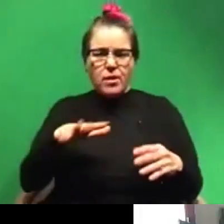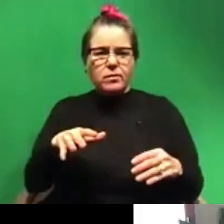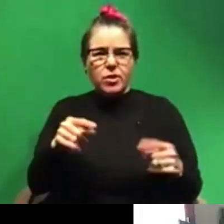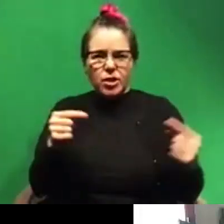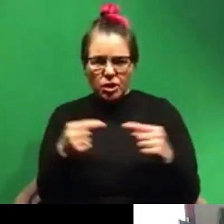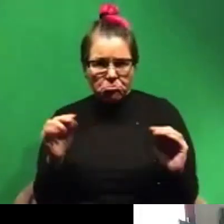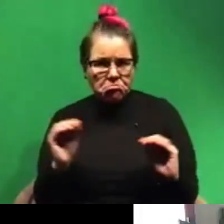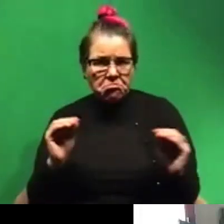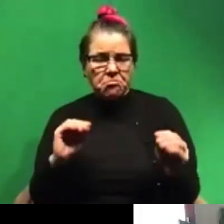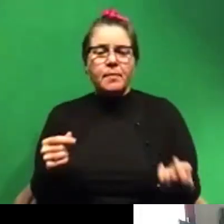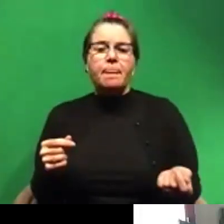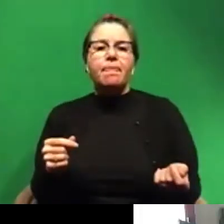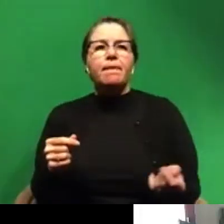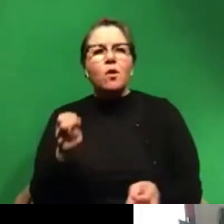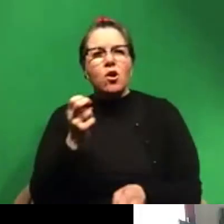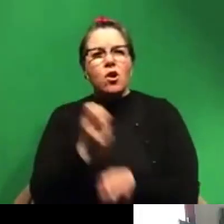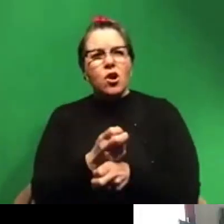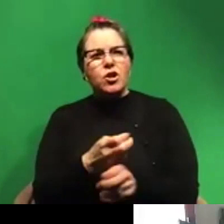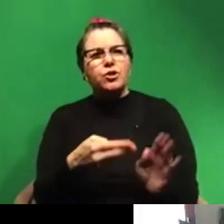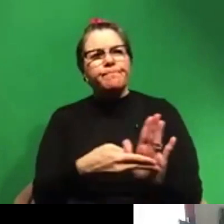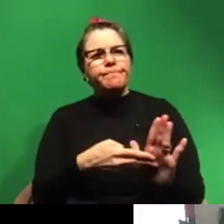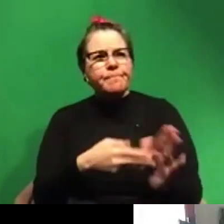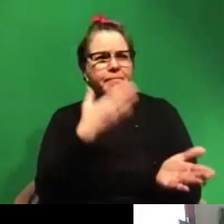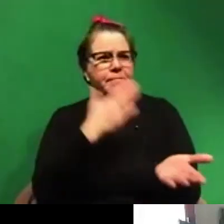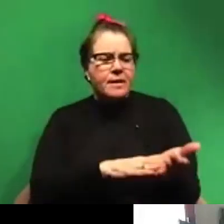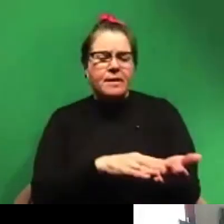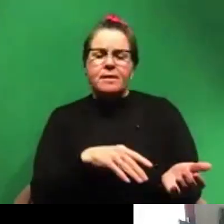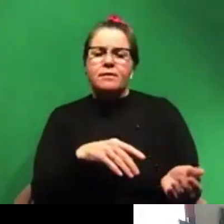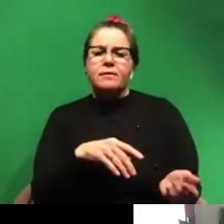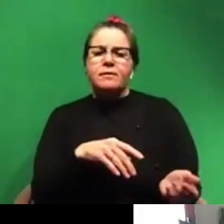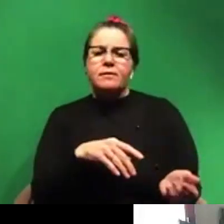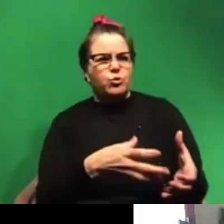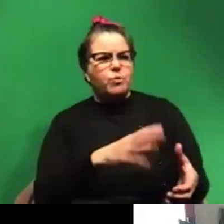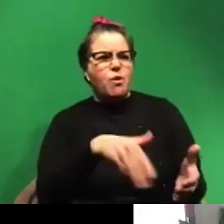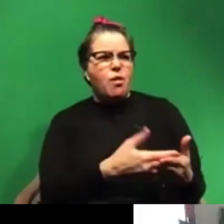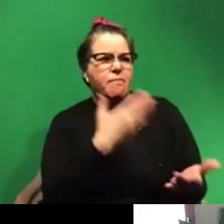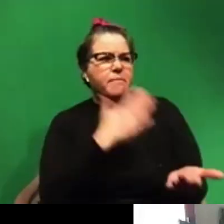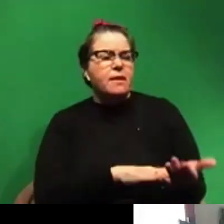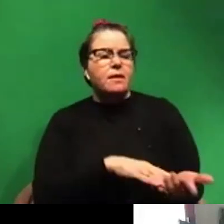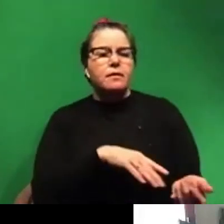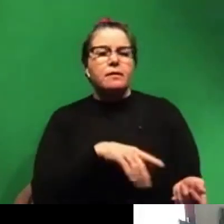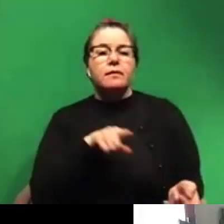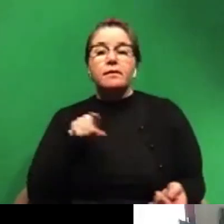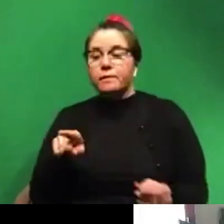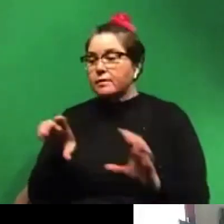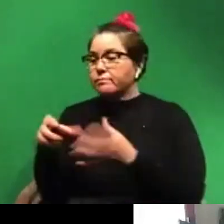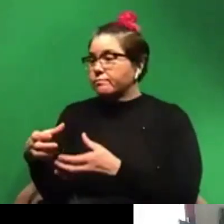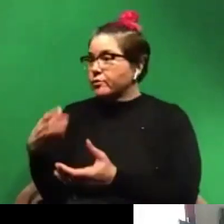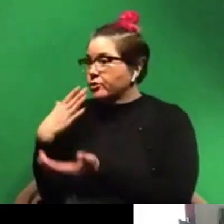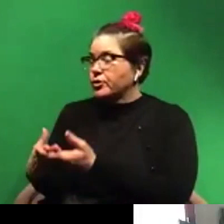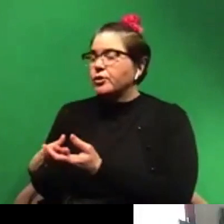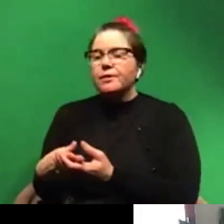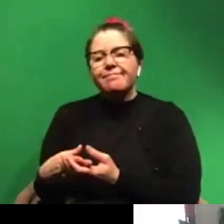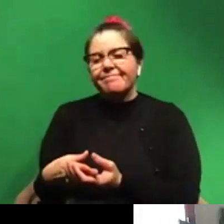So it's hard to really say that this microbe is bad or this group of microbes are bad and this group of microbes are good. Really,